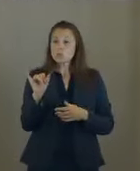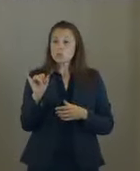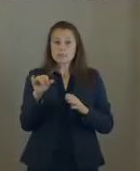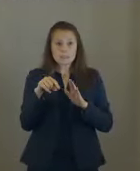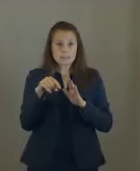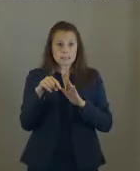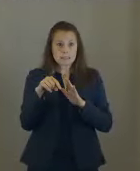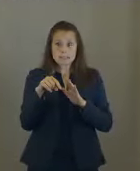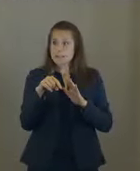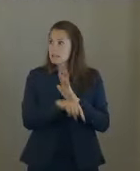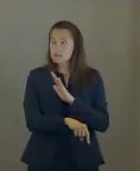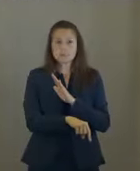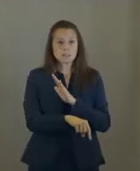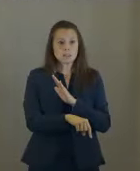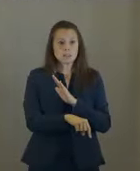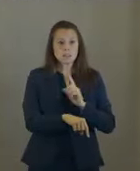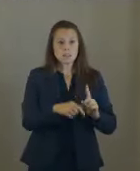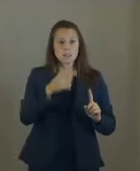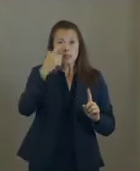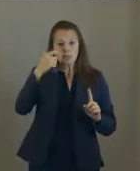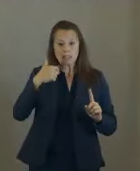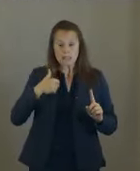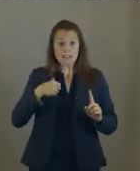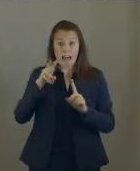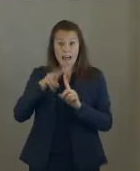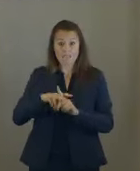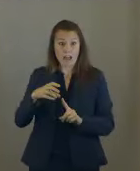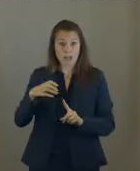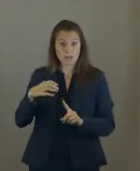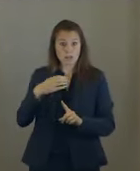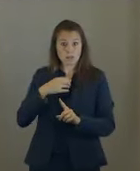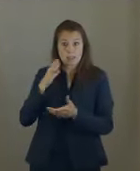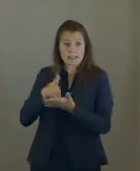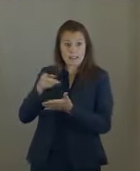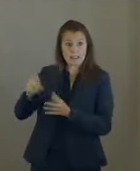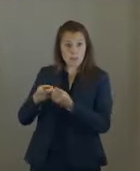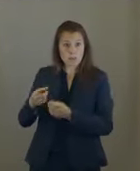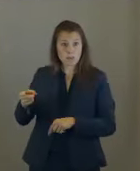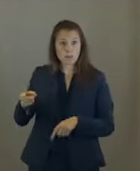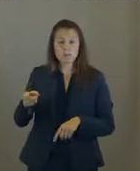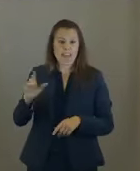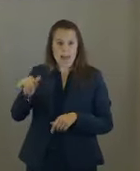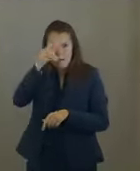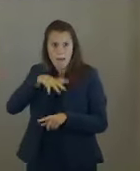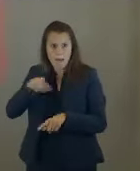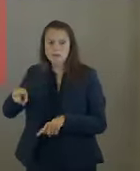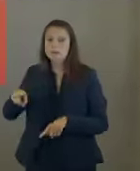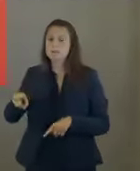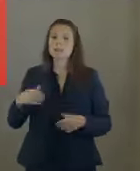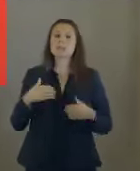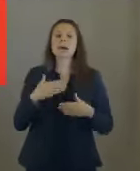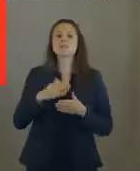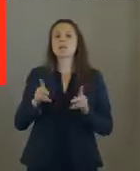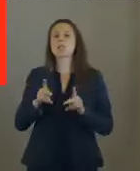killed because I filed a charge against them. They had some informants, according